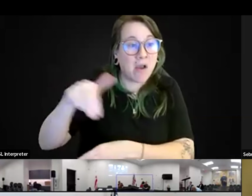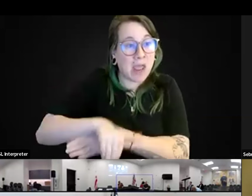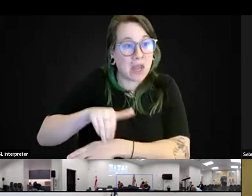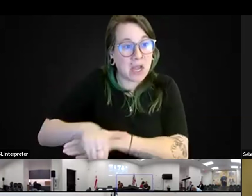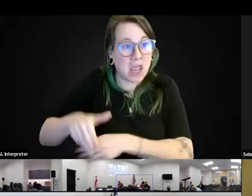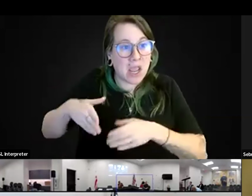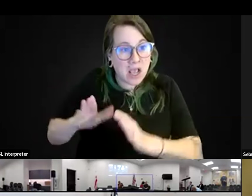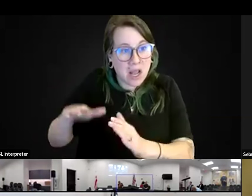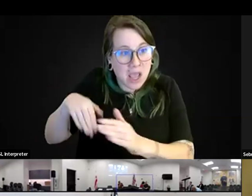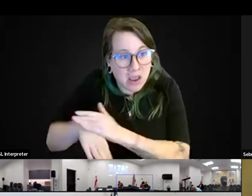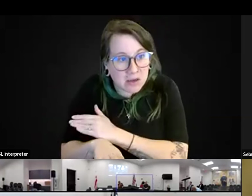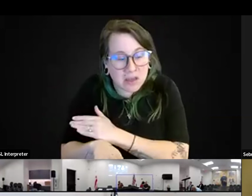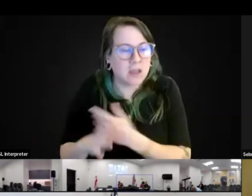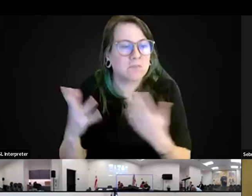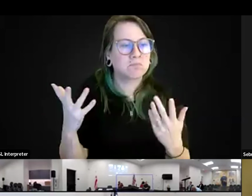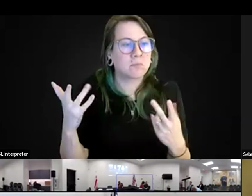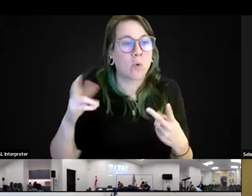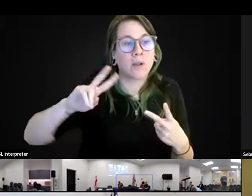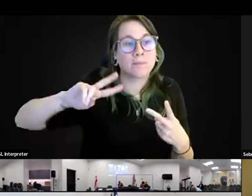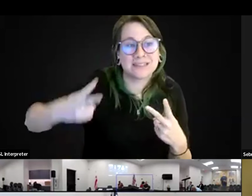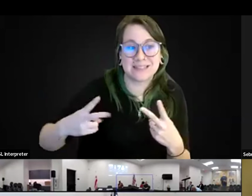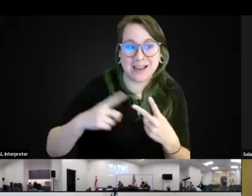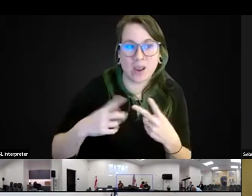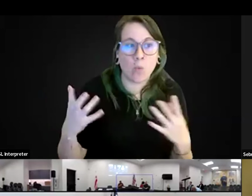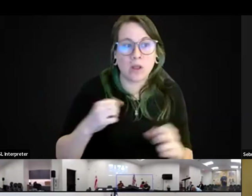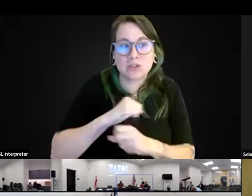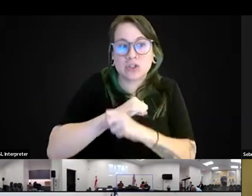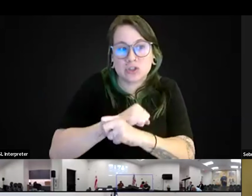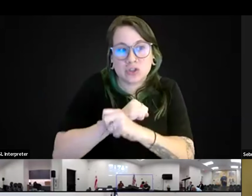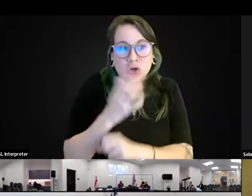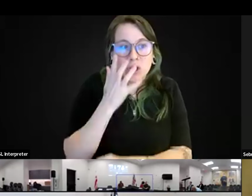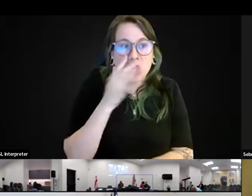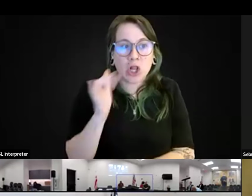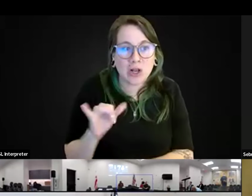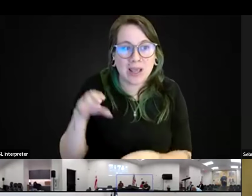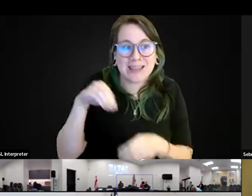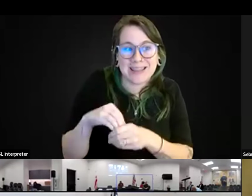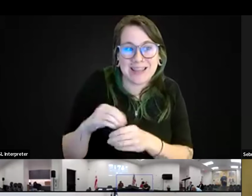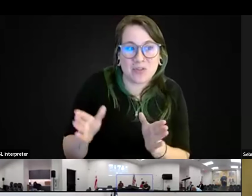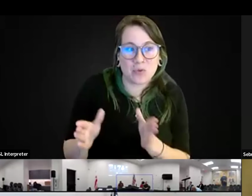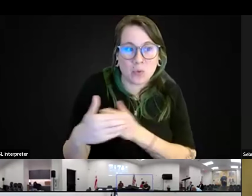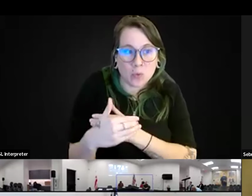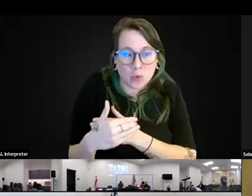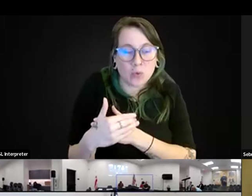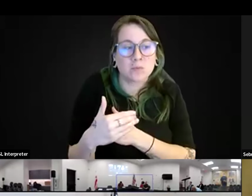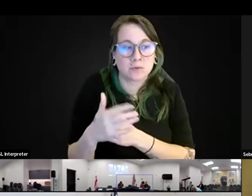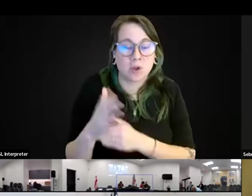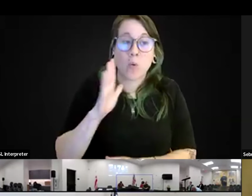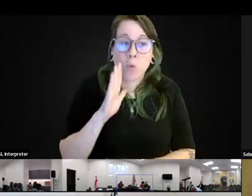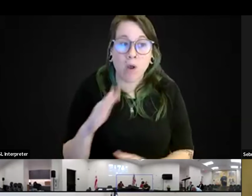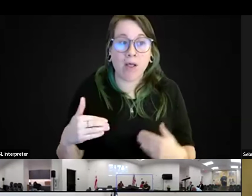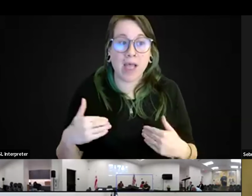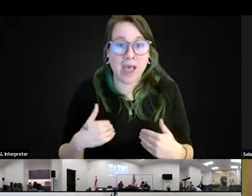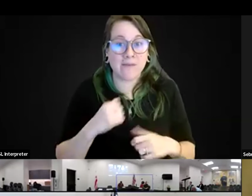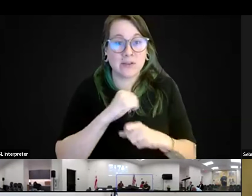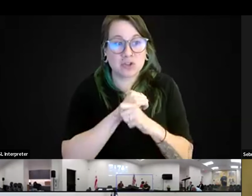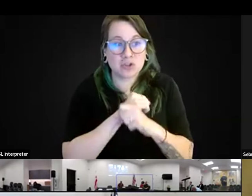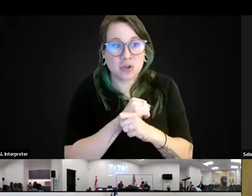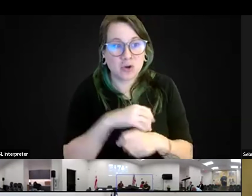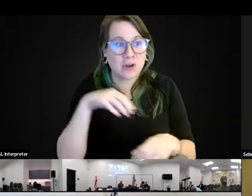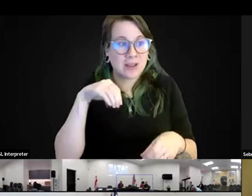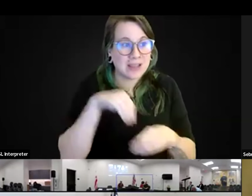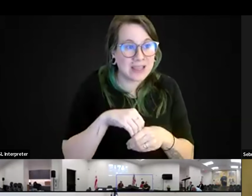second question is, what is the security like in the rooms? Like, are security in